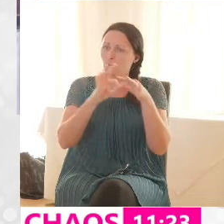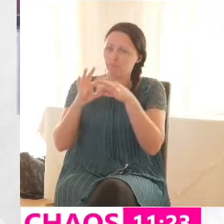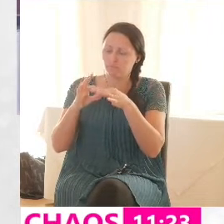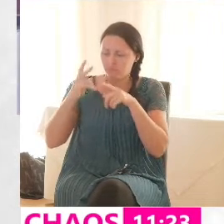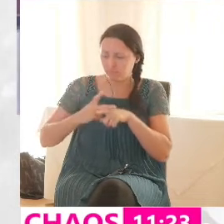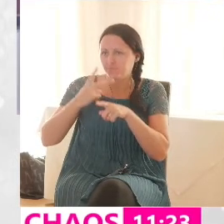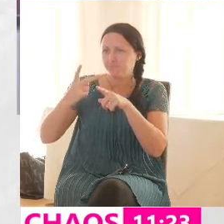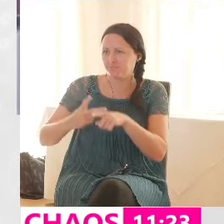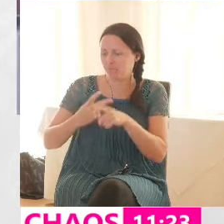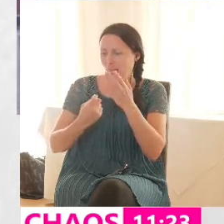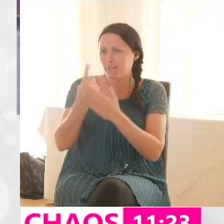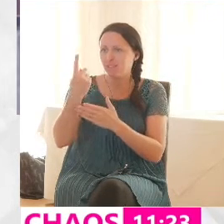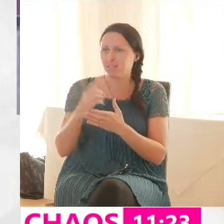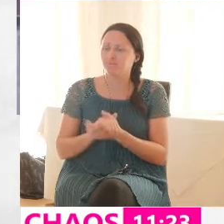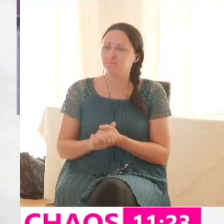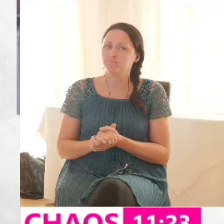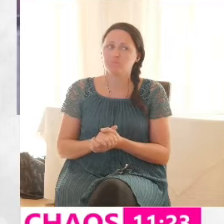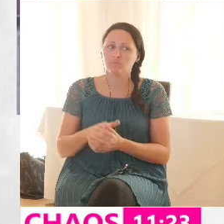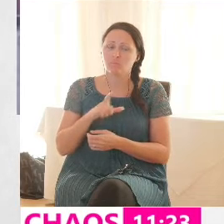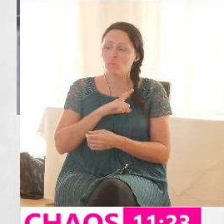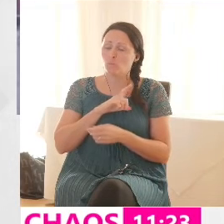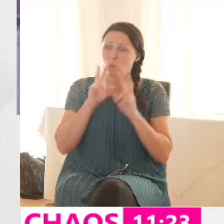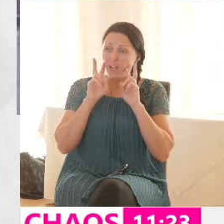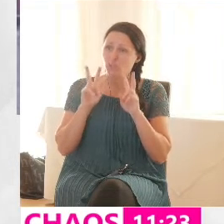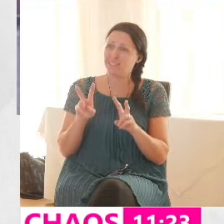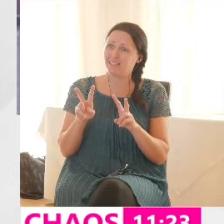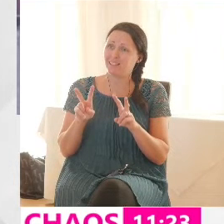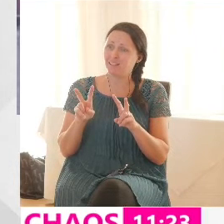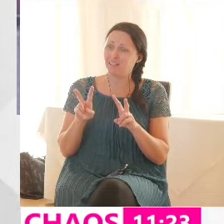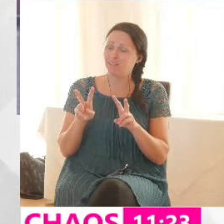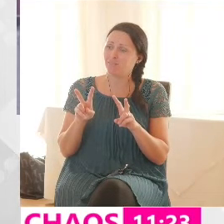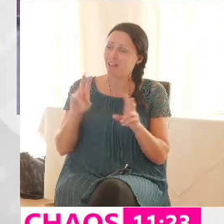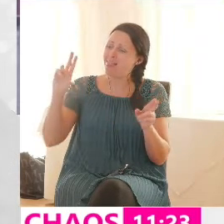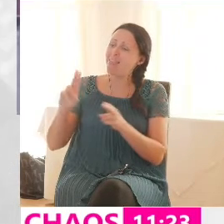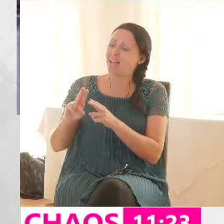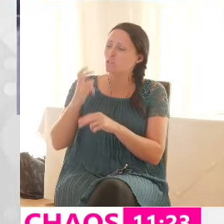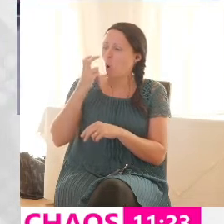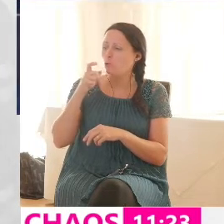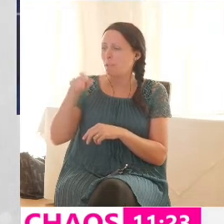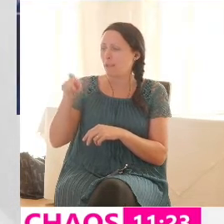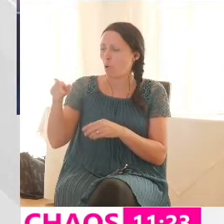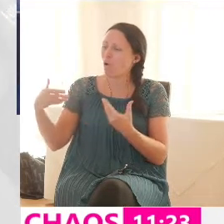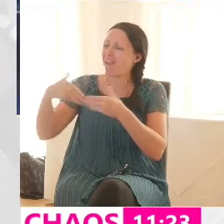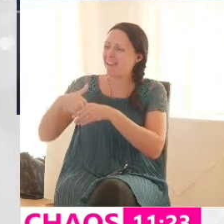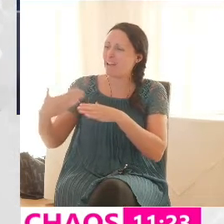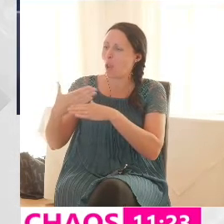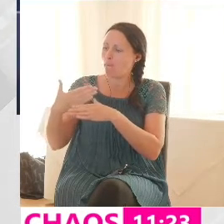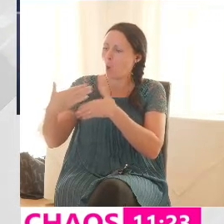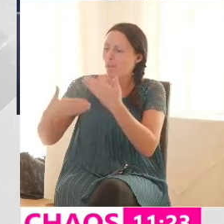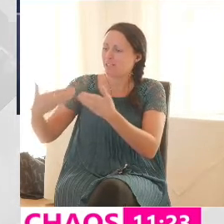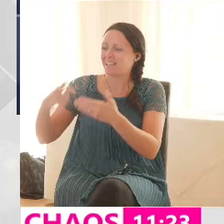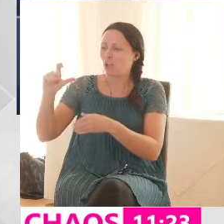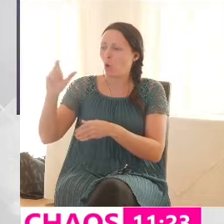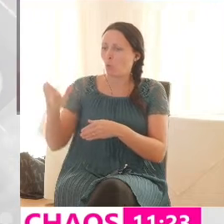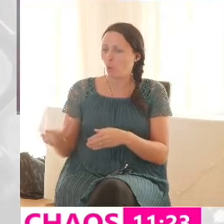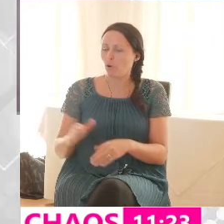and that's why you see less older people in employment system in Cornwall. If you go